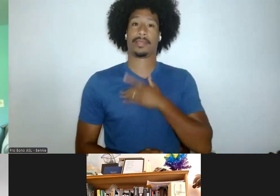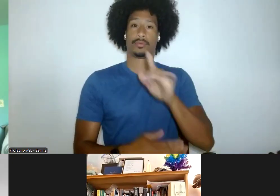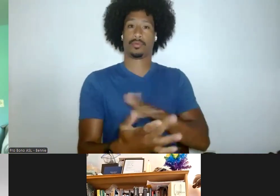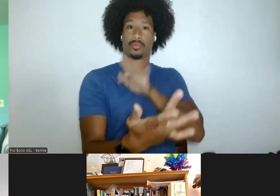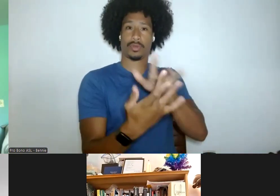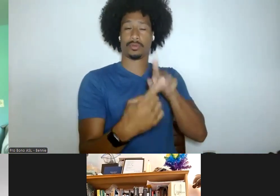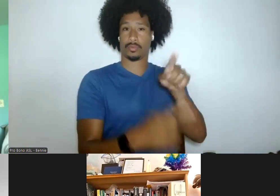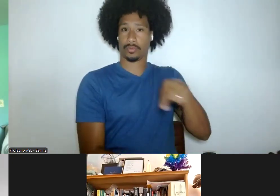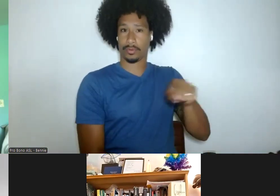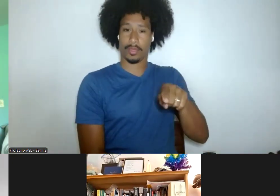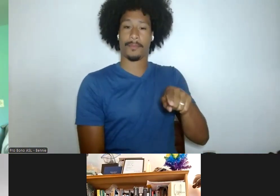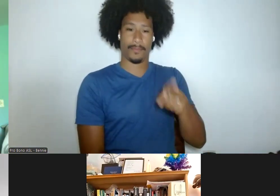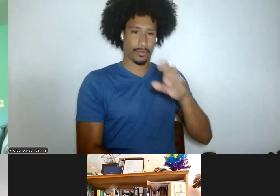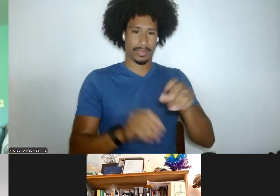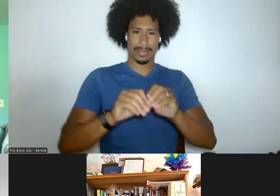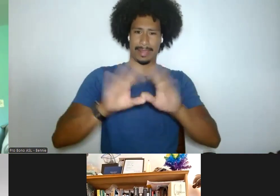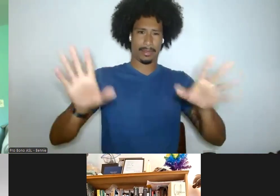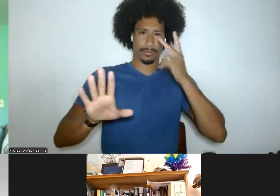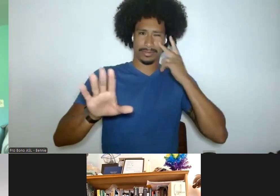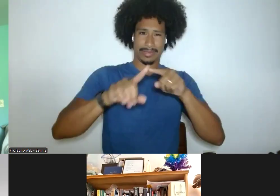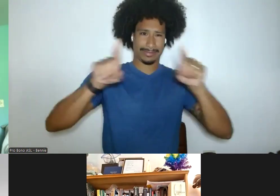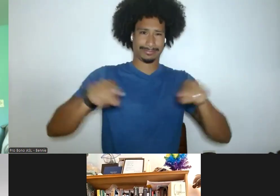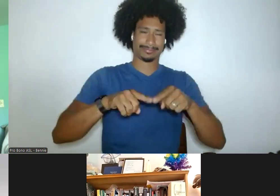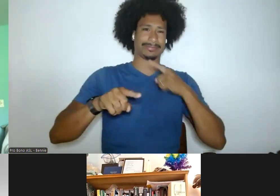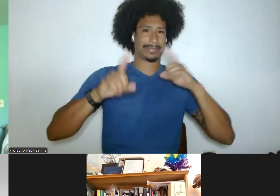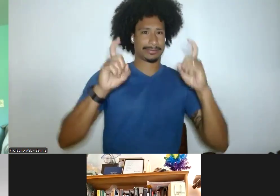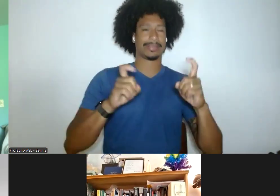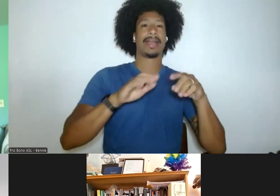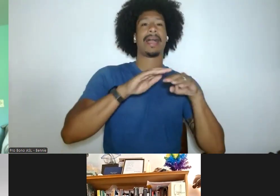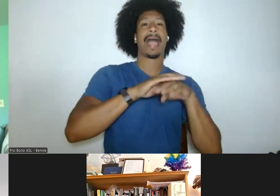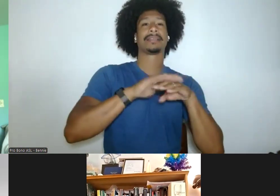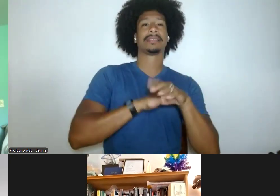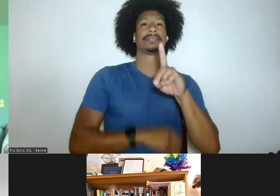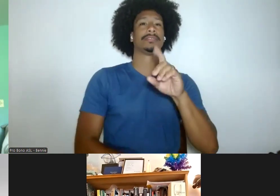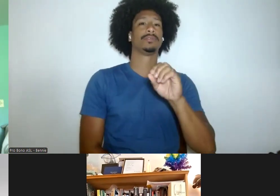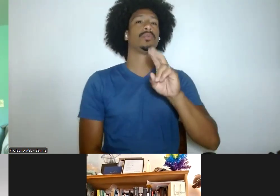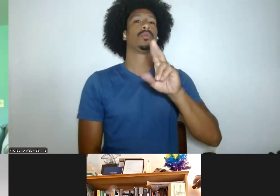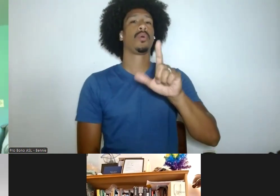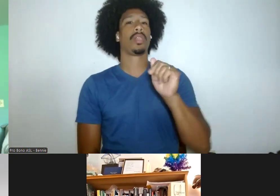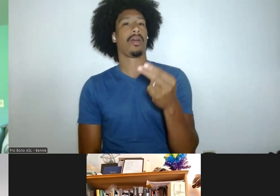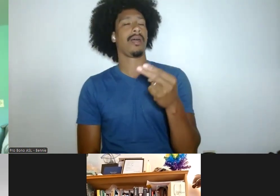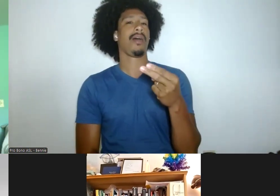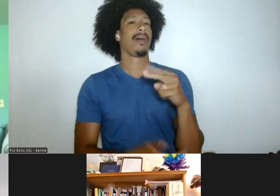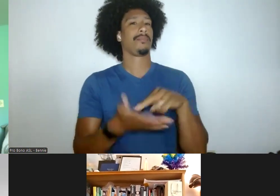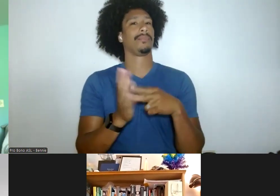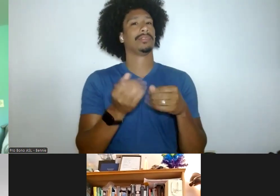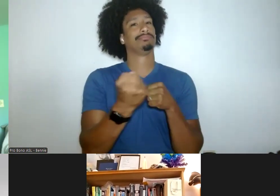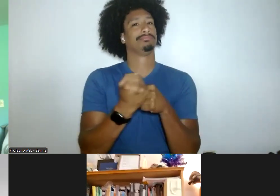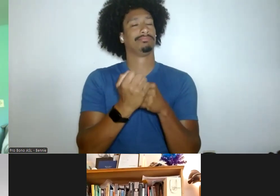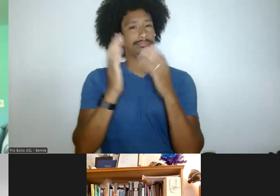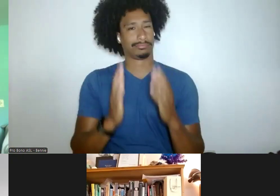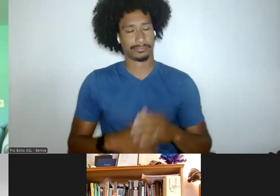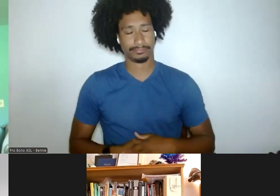in their name, access doula in brackets. As a reminder, this and all future lectures will be recorded.